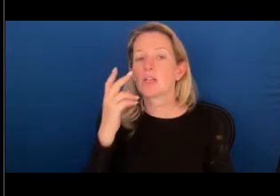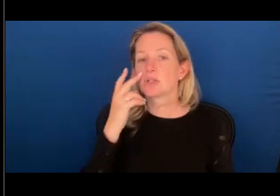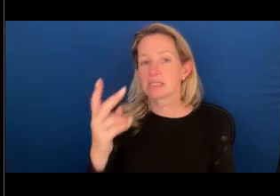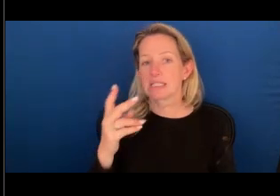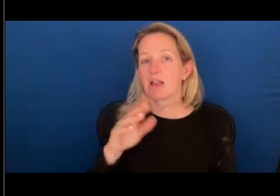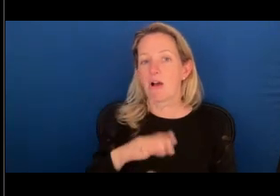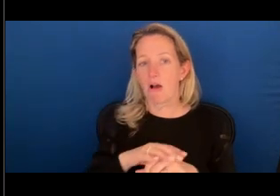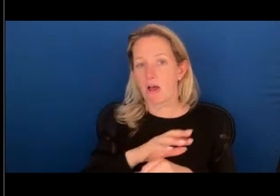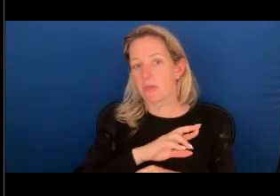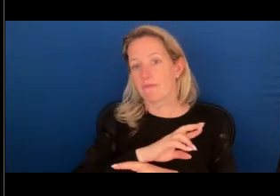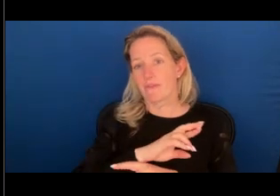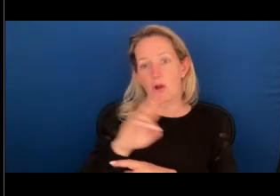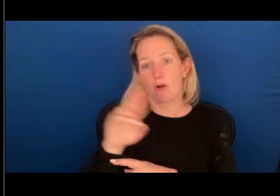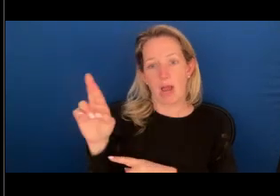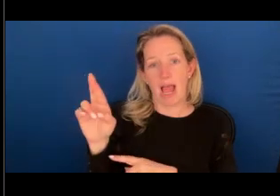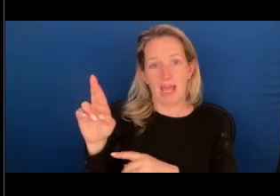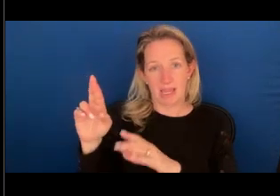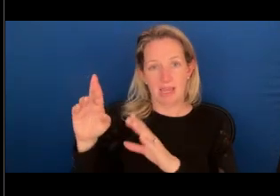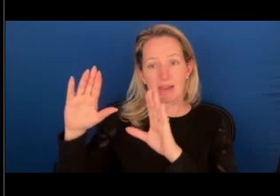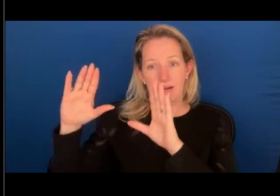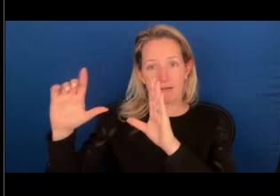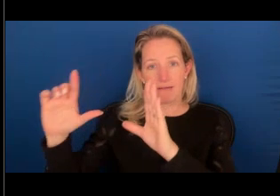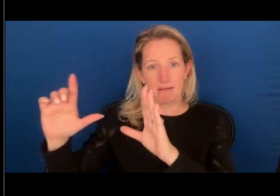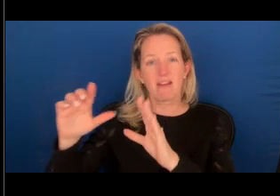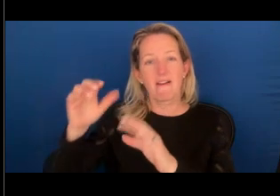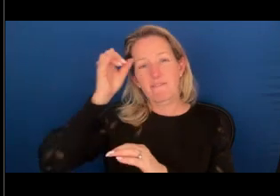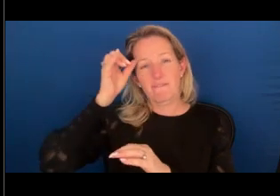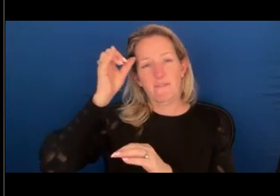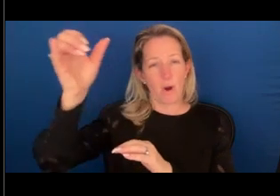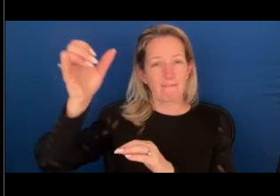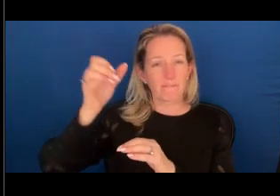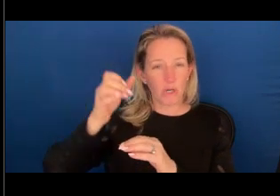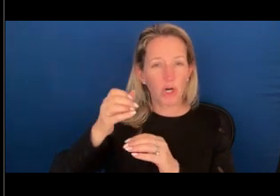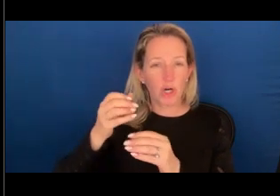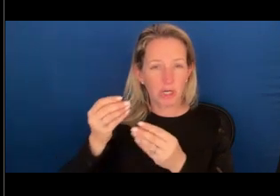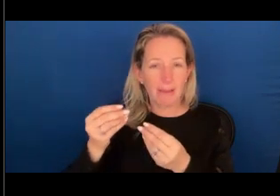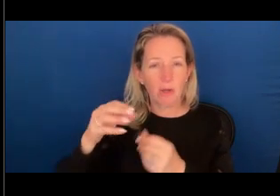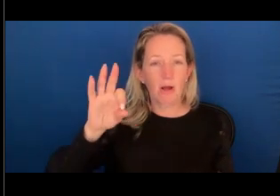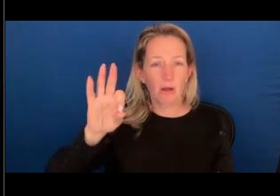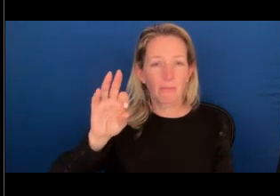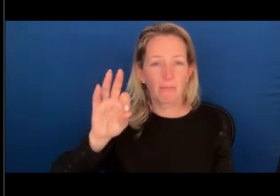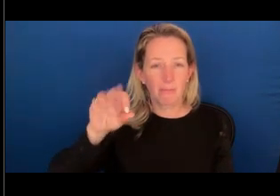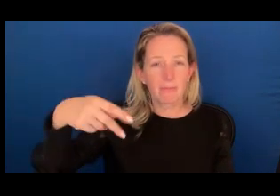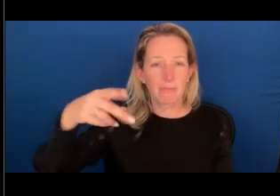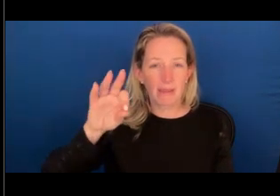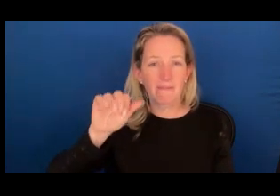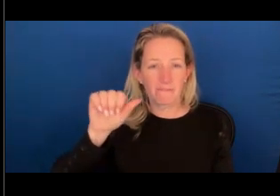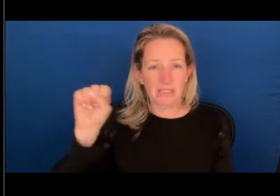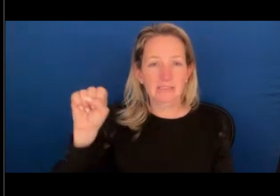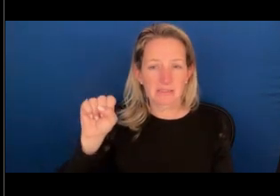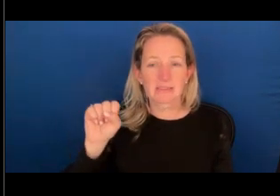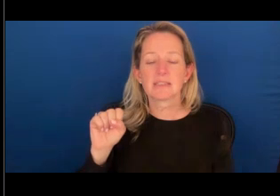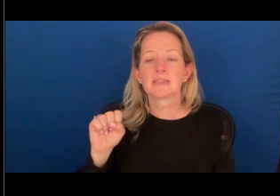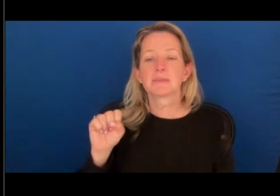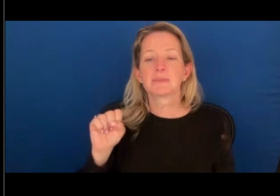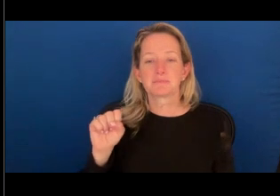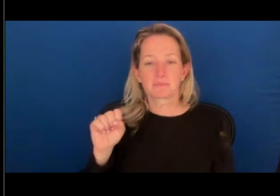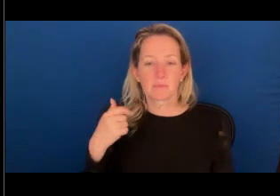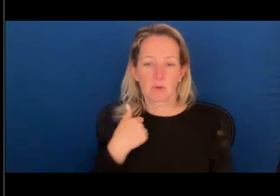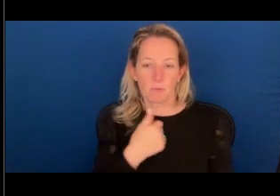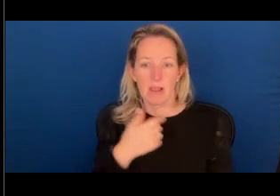far right plot. That is a forever plastic material called the PFS. We already achieved a very, very